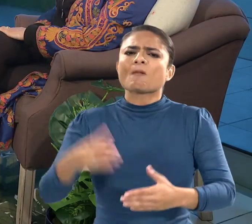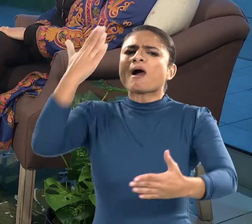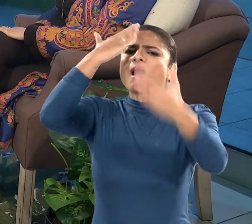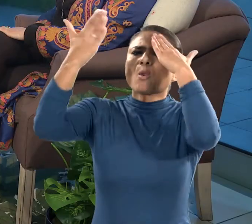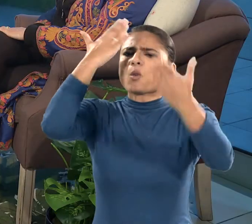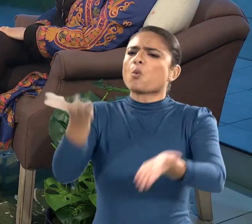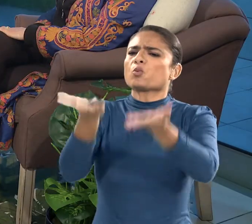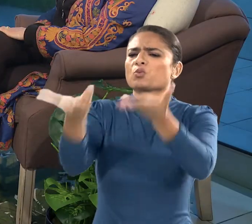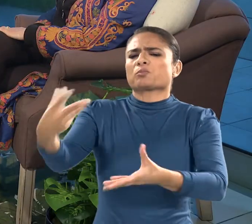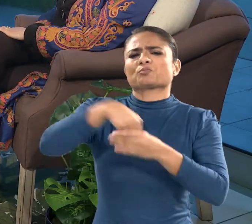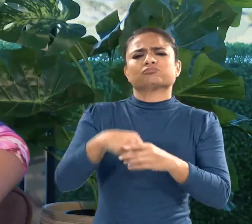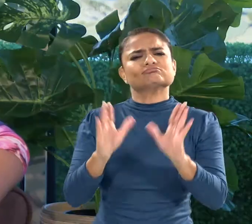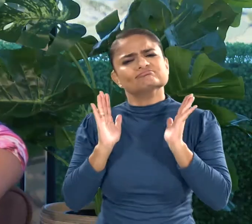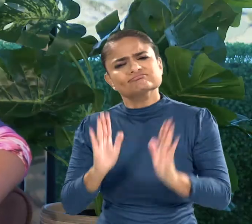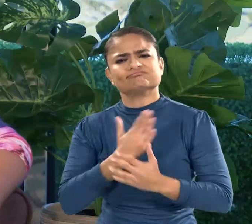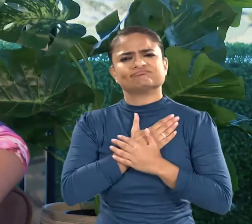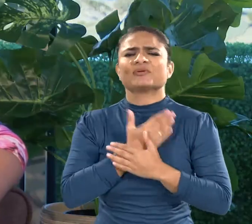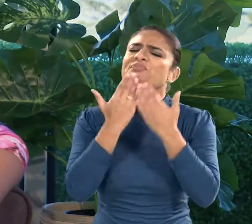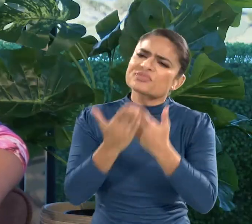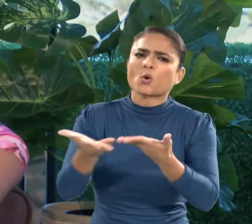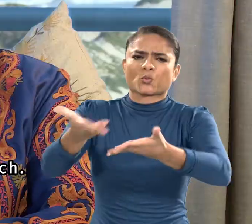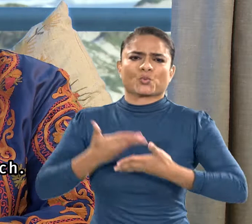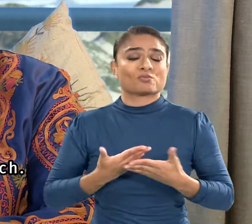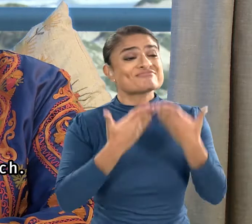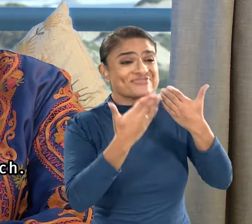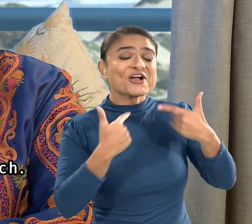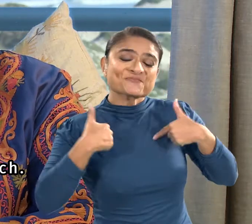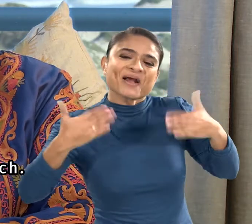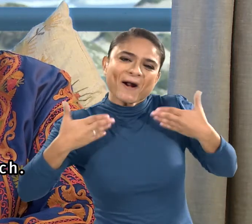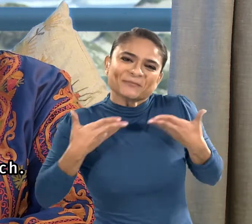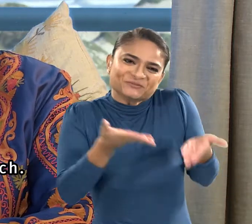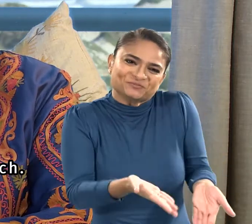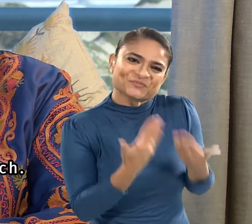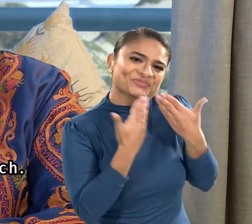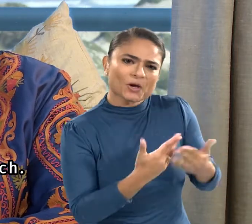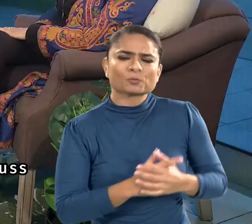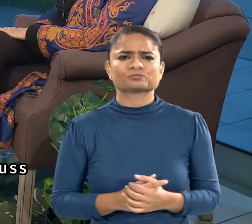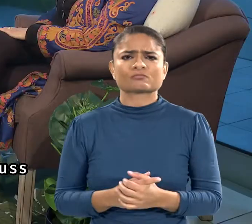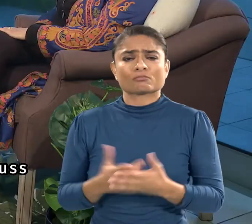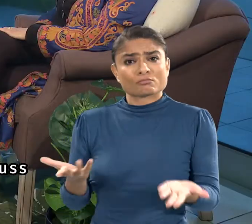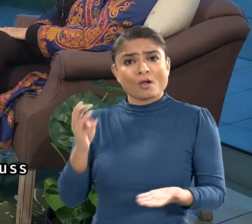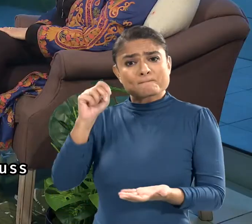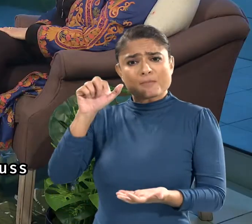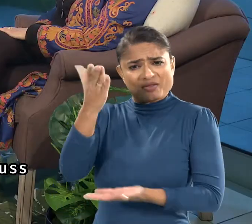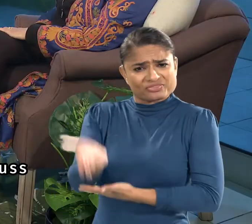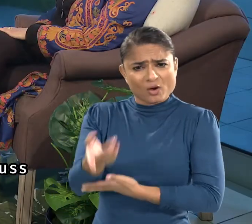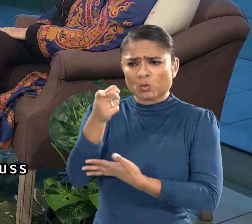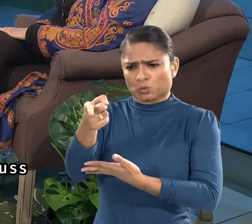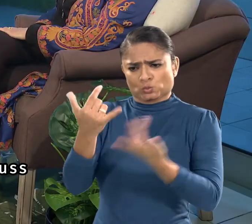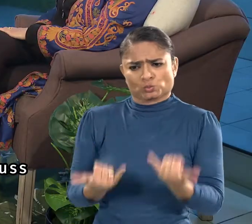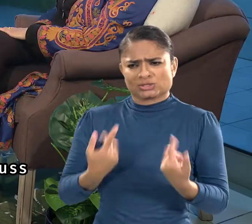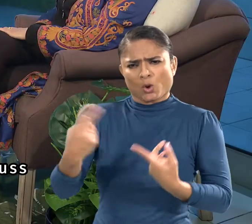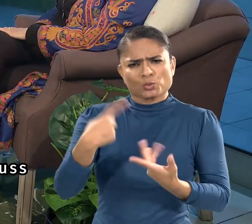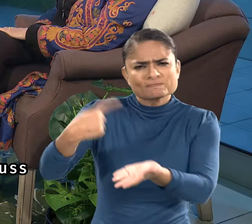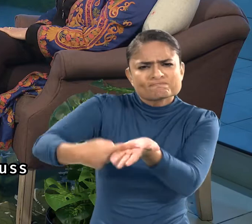Hello, Martha. It's so lovely to have you here. Welcome to the show. I'm delighted to be here. Thanks so much. Now, Martha, today we